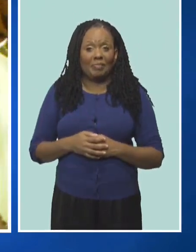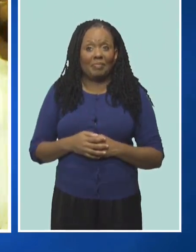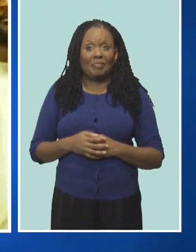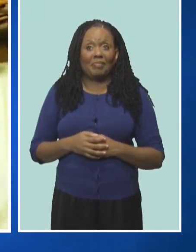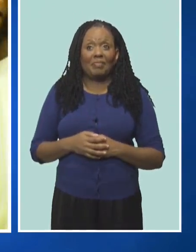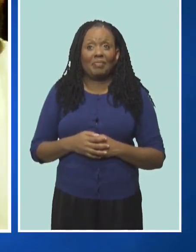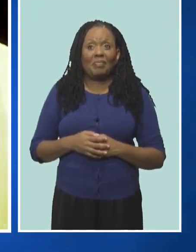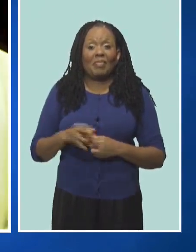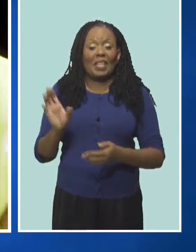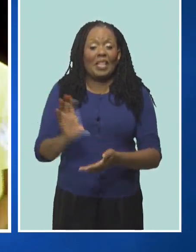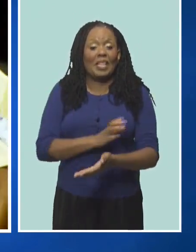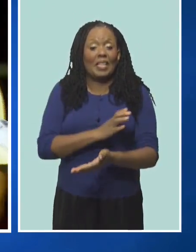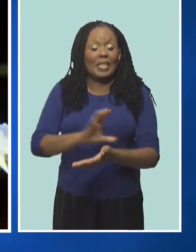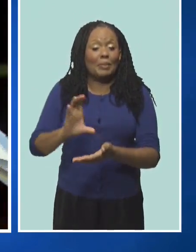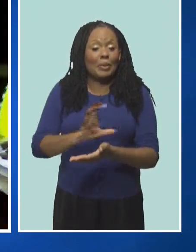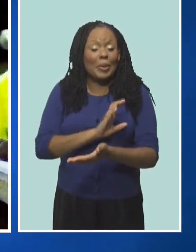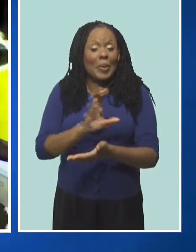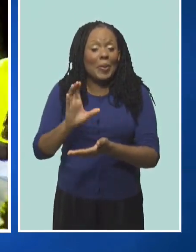the Calypso